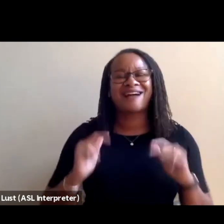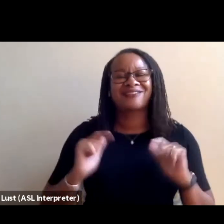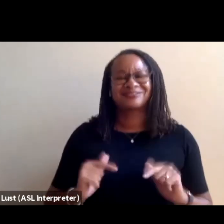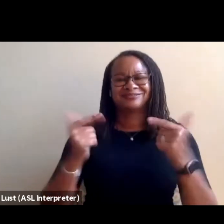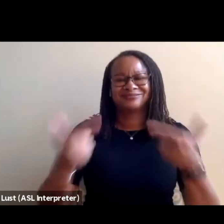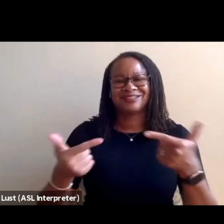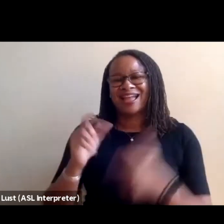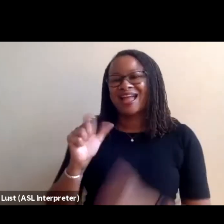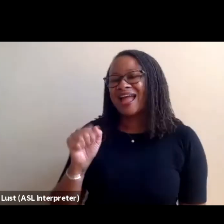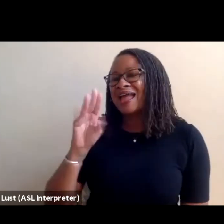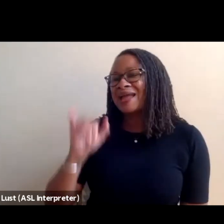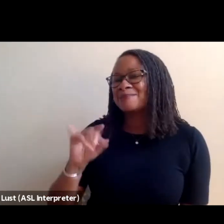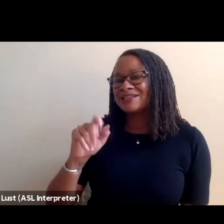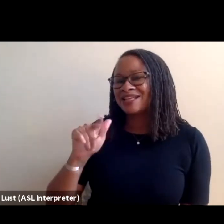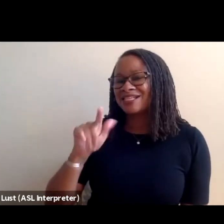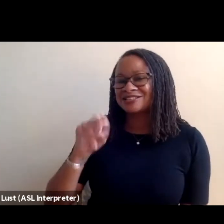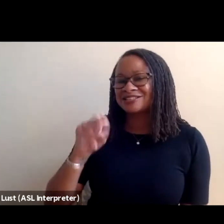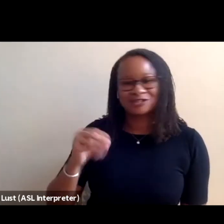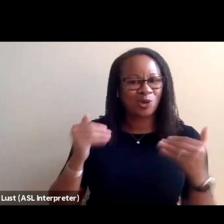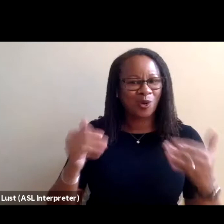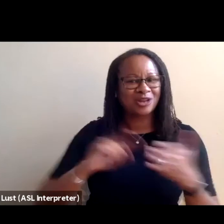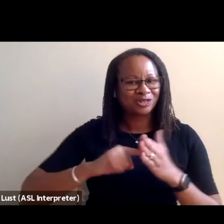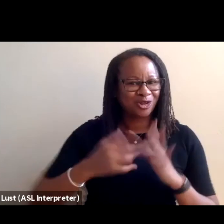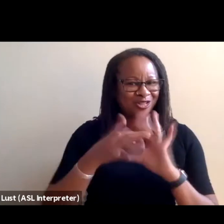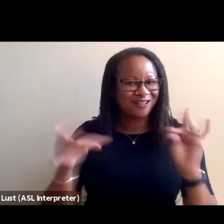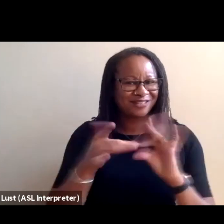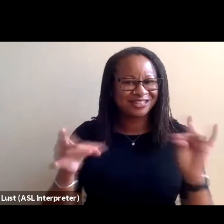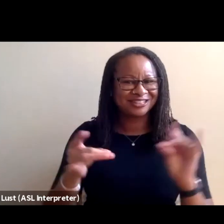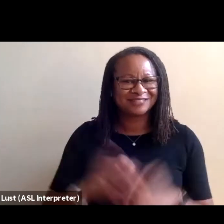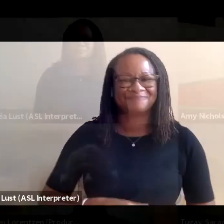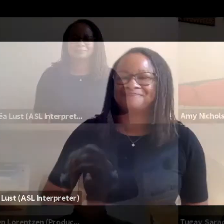Amy Nicholson to get things started.